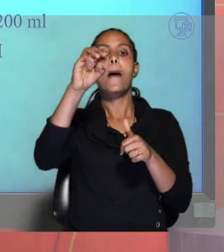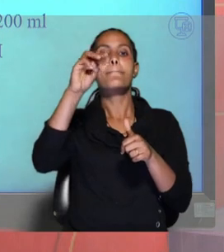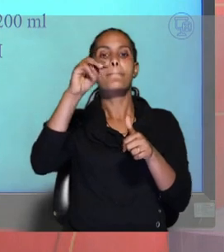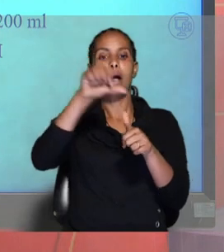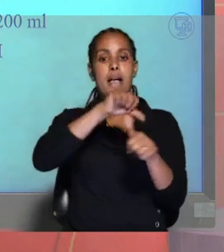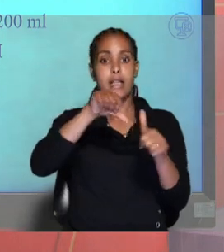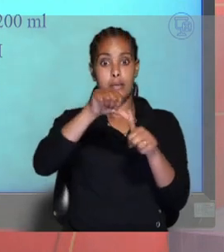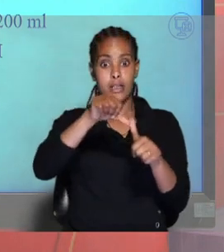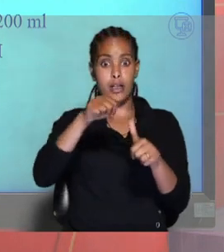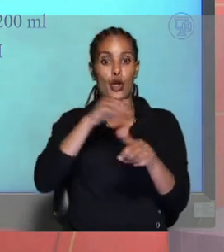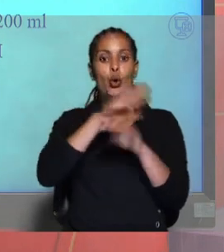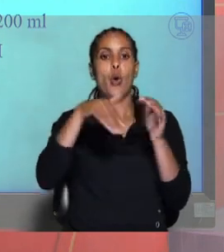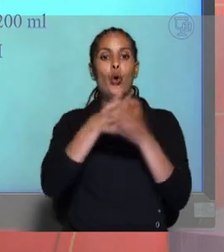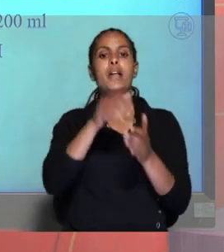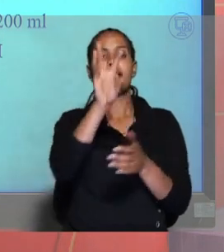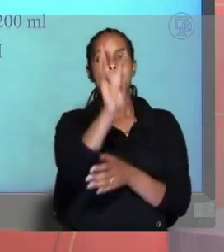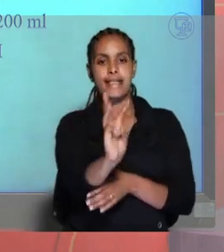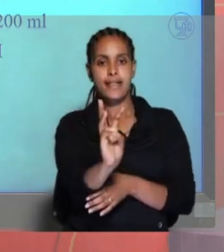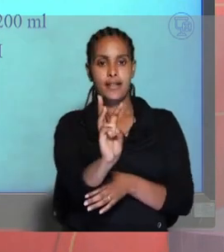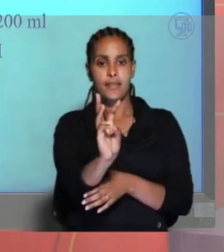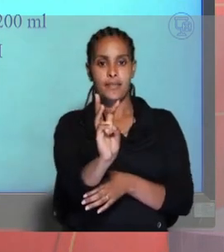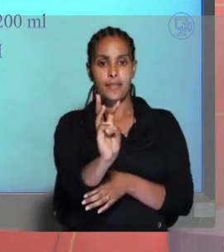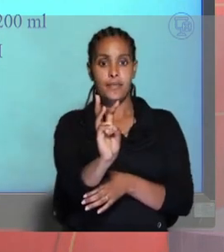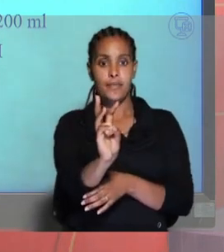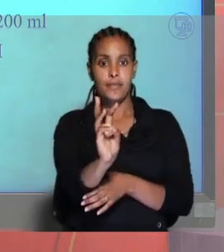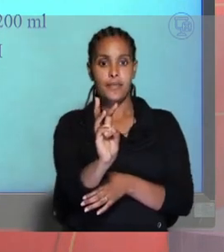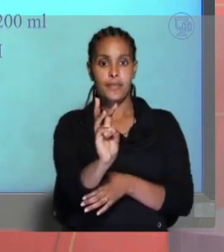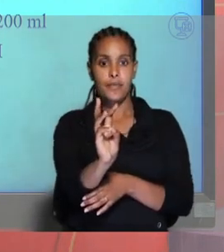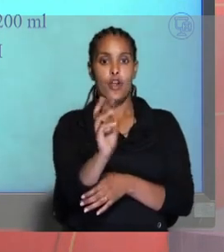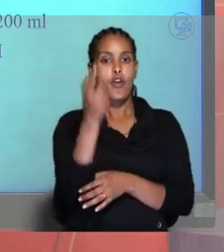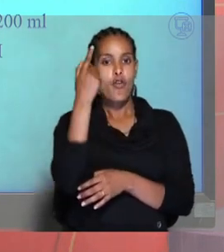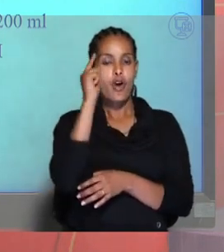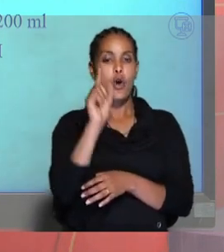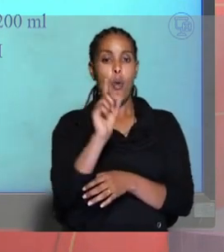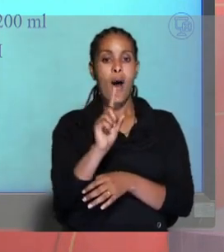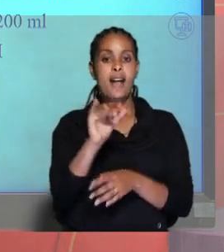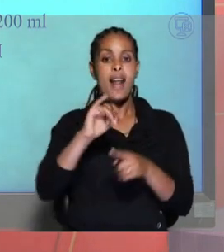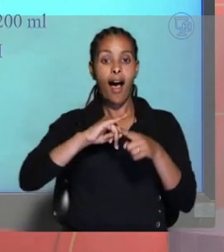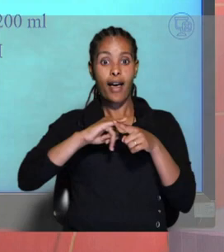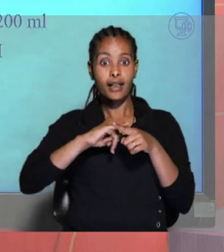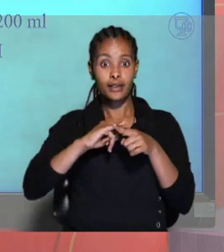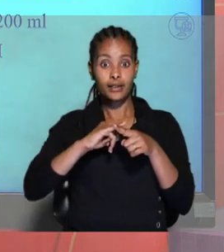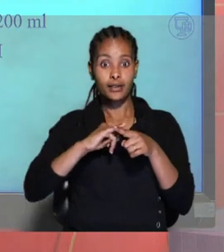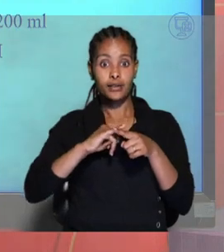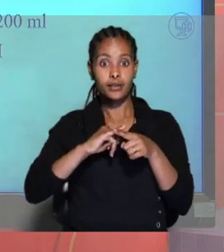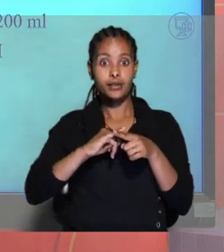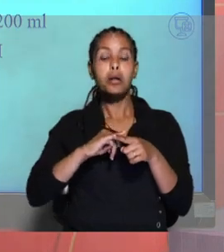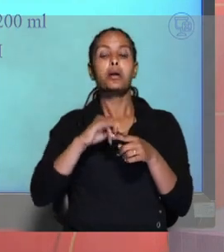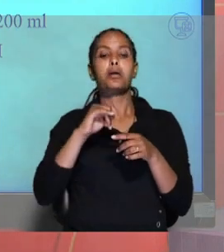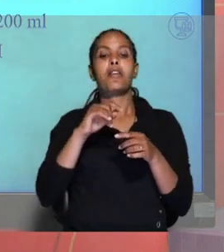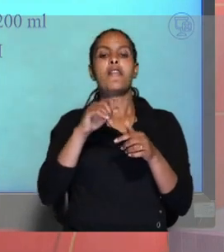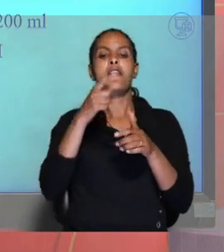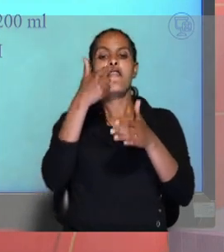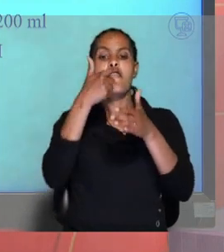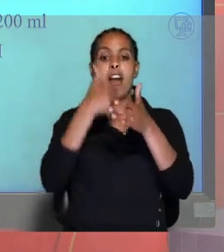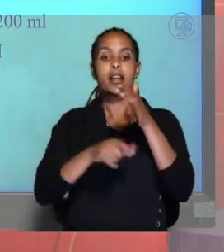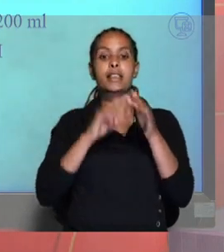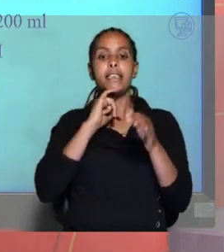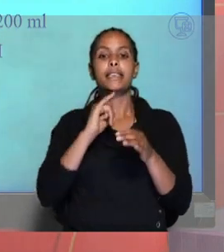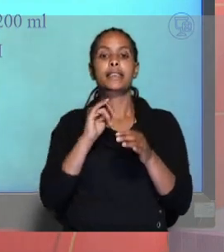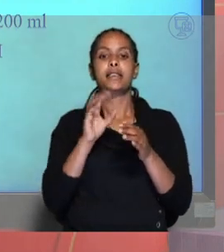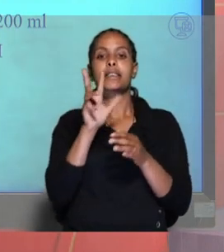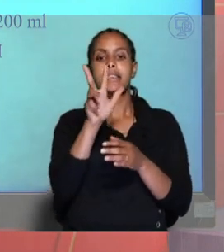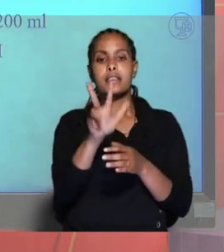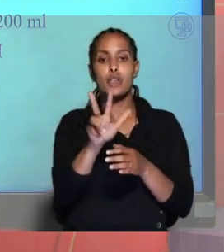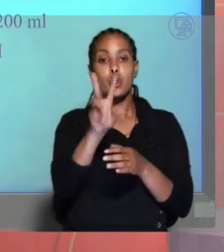total positive valence is 6. For 1 iron, the valency is 3.